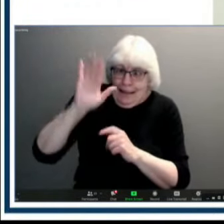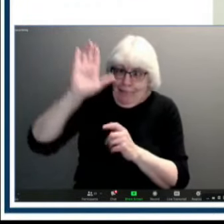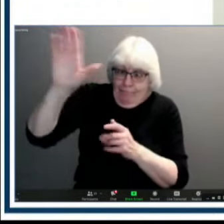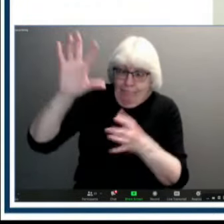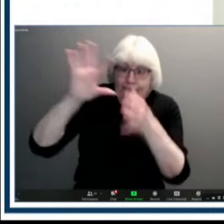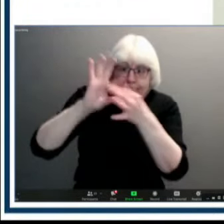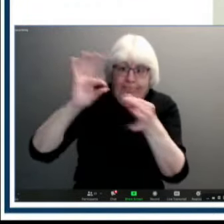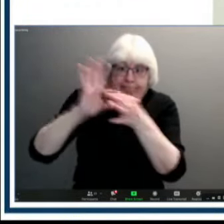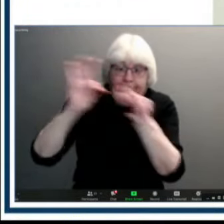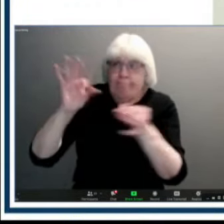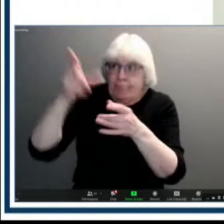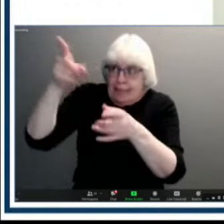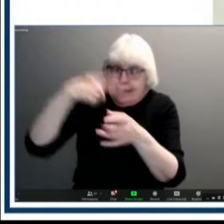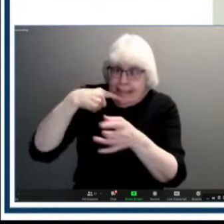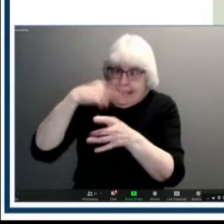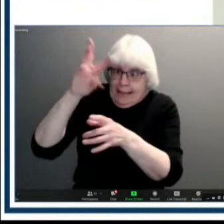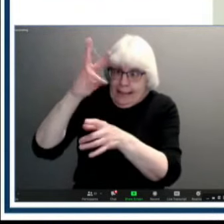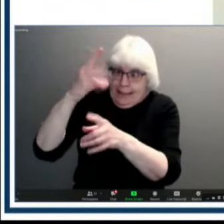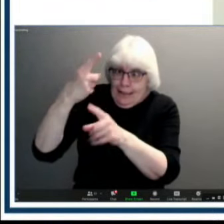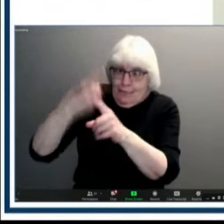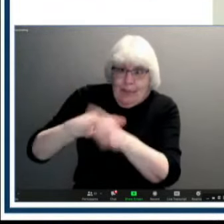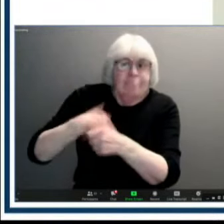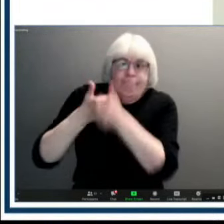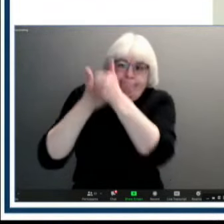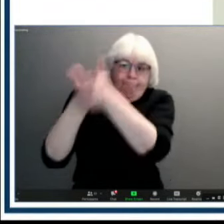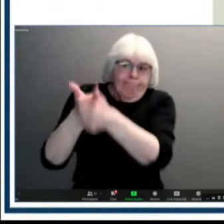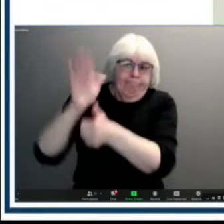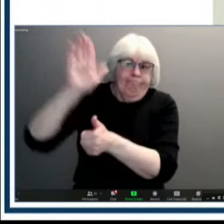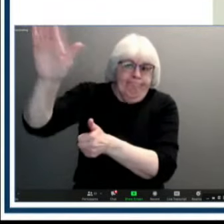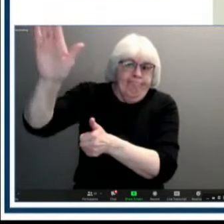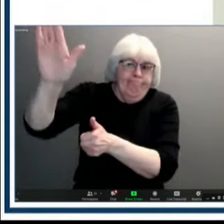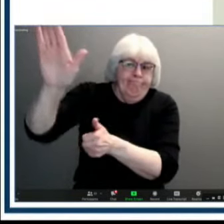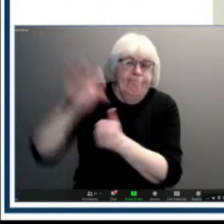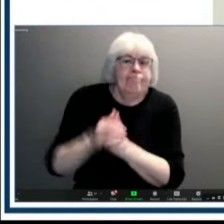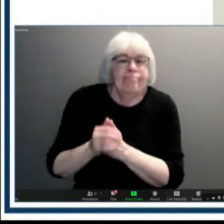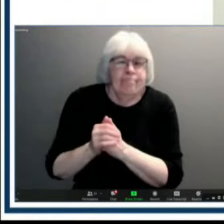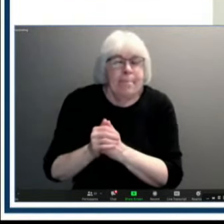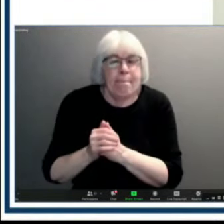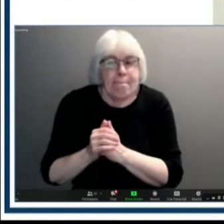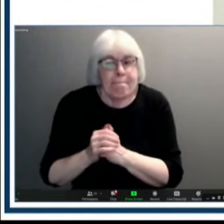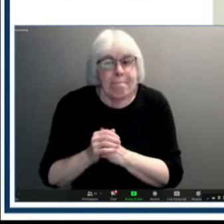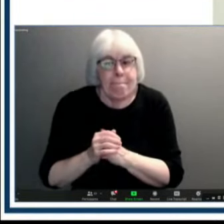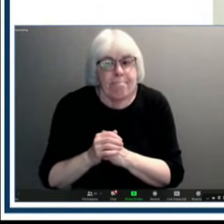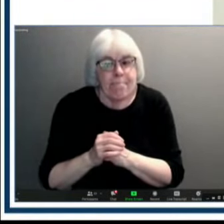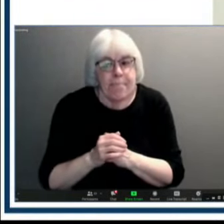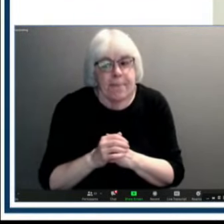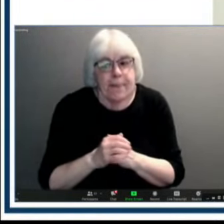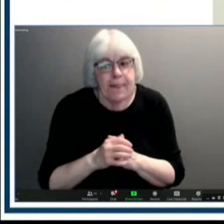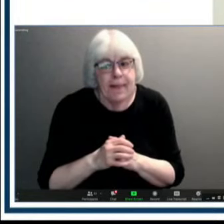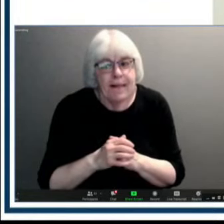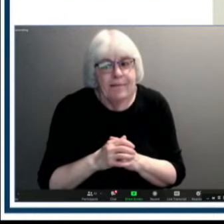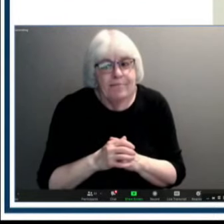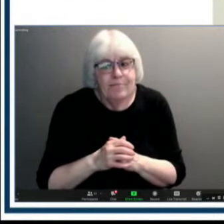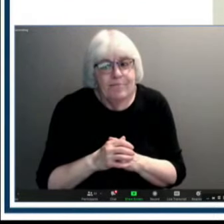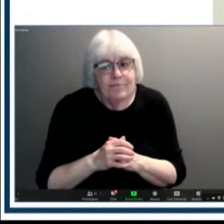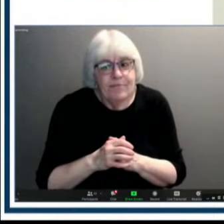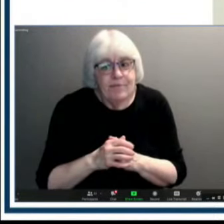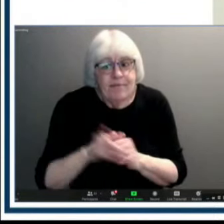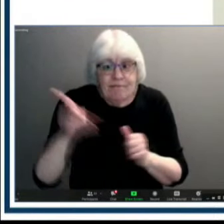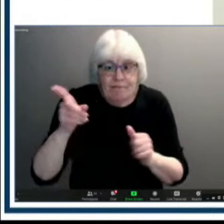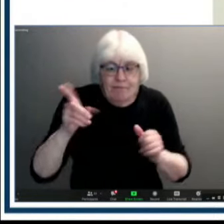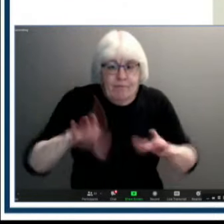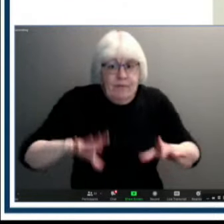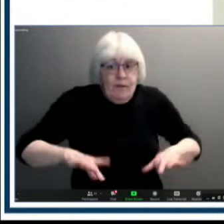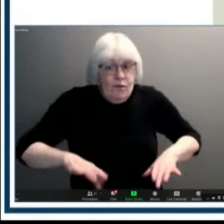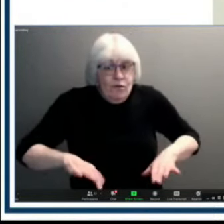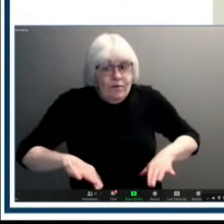the key thing that we're using. I know that Newfoundland has said 22 weeks,